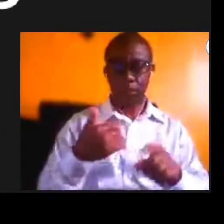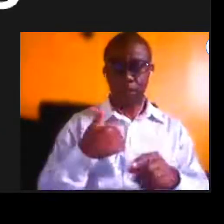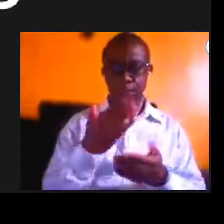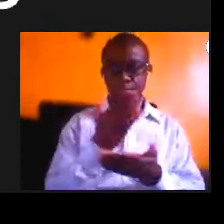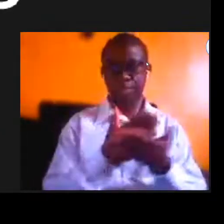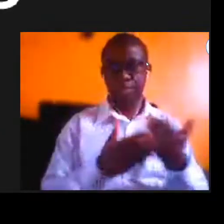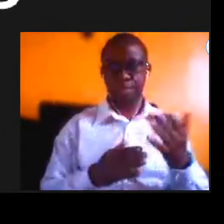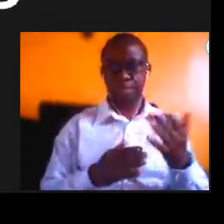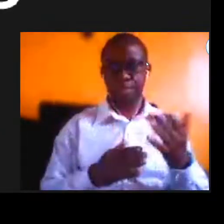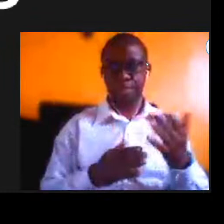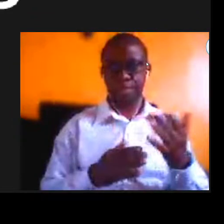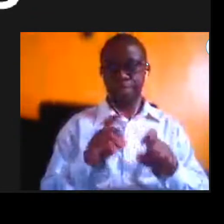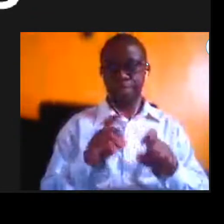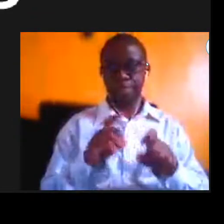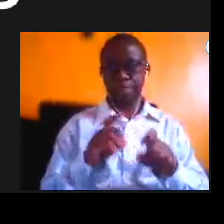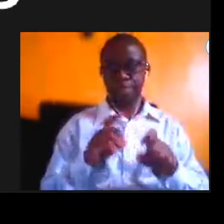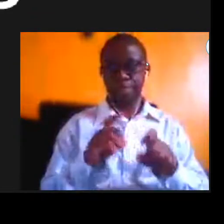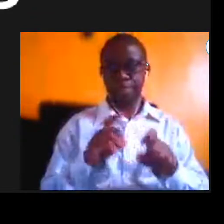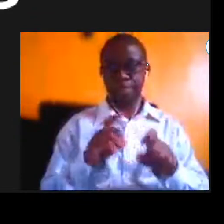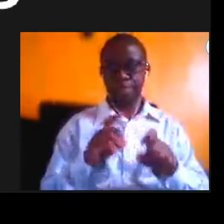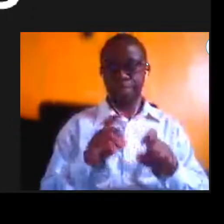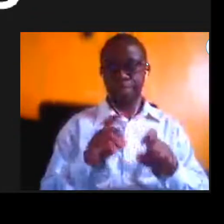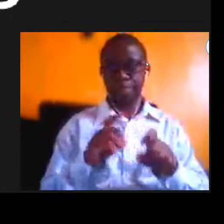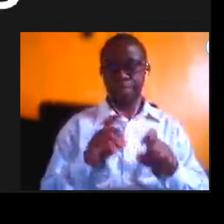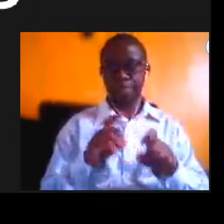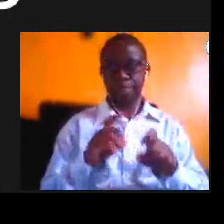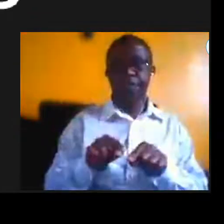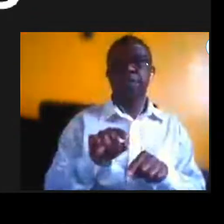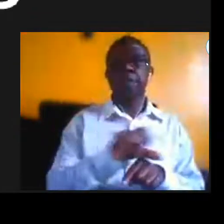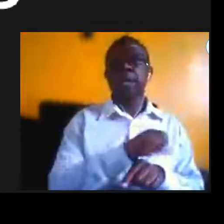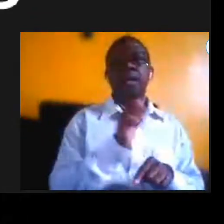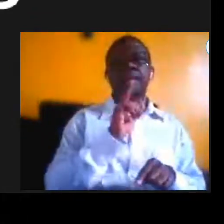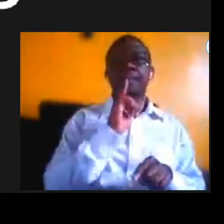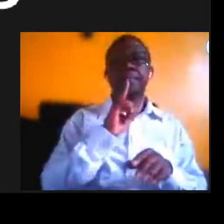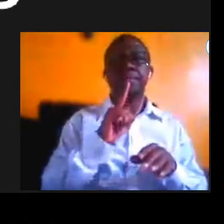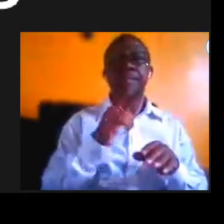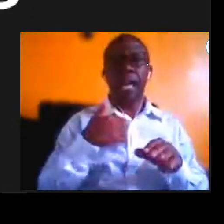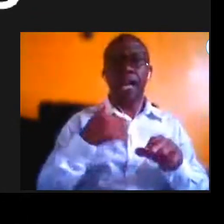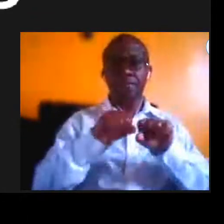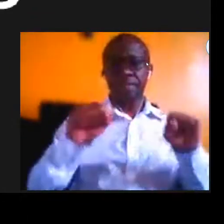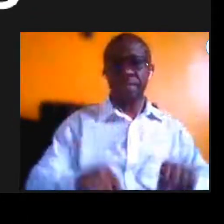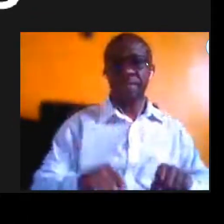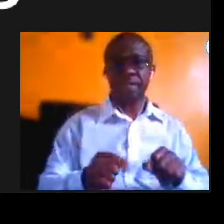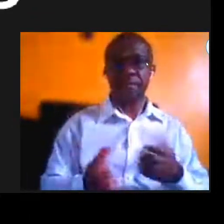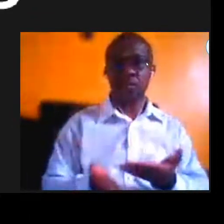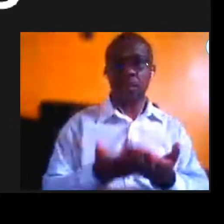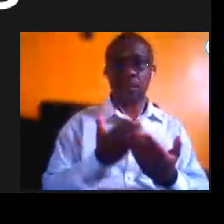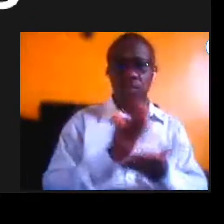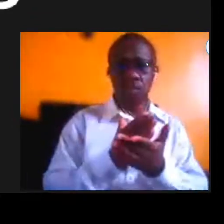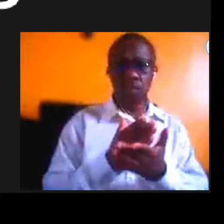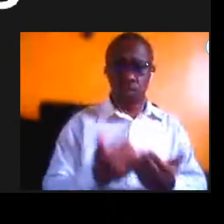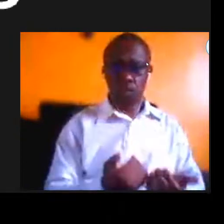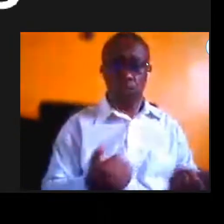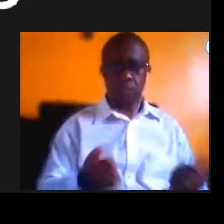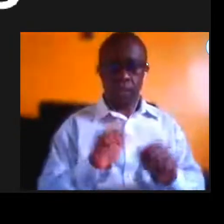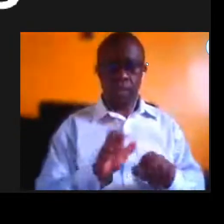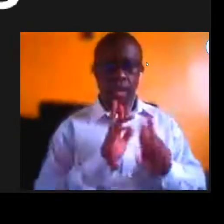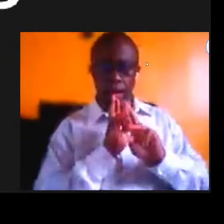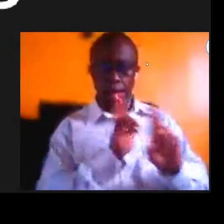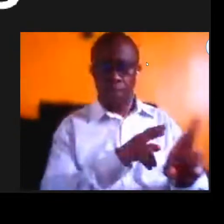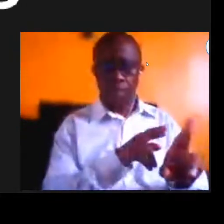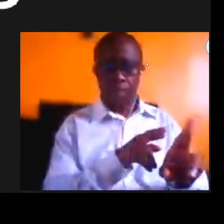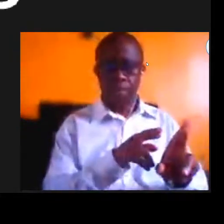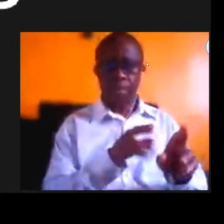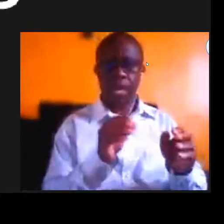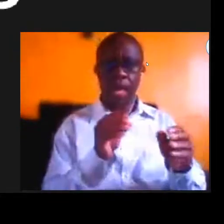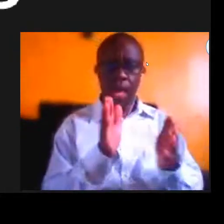comment box. Getachew is asking, are there mechanisms that children are able to report and included in the